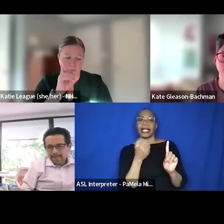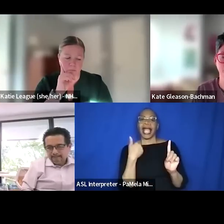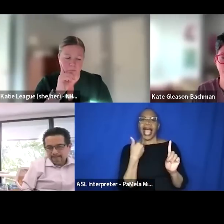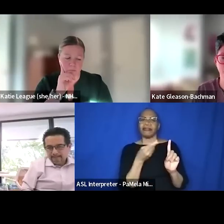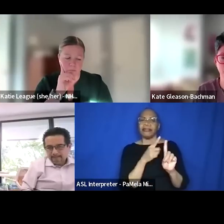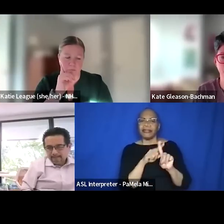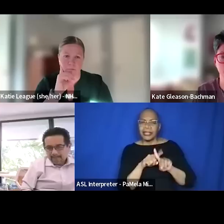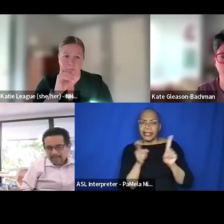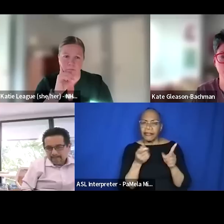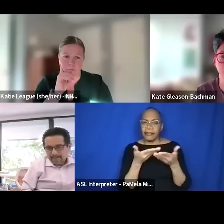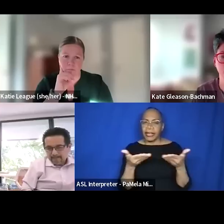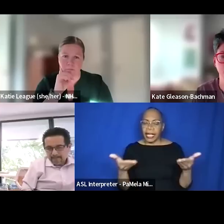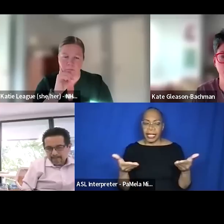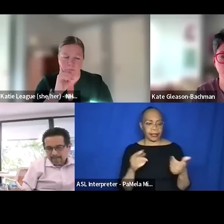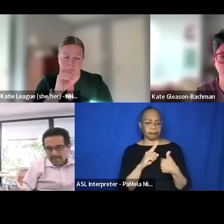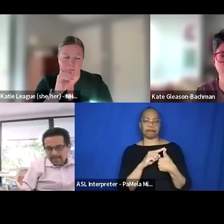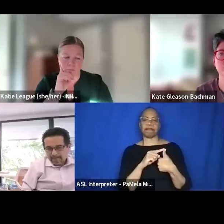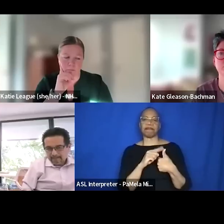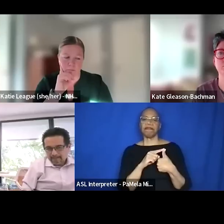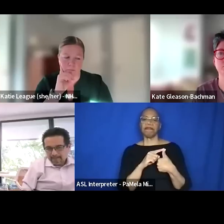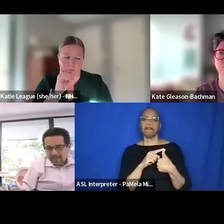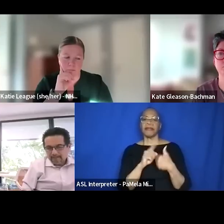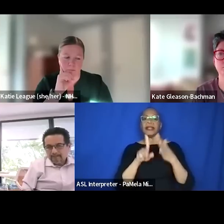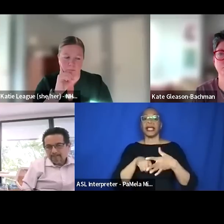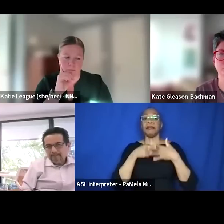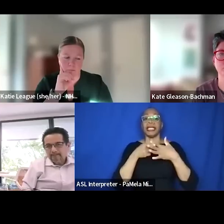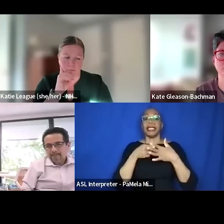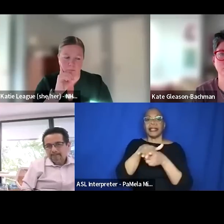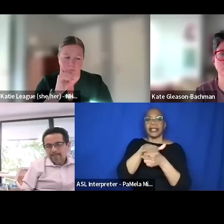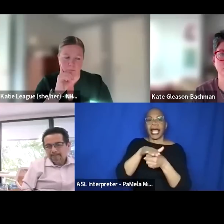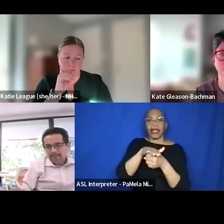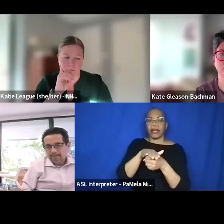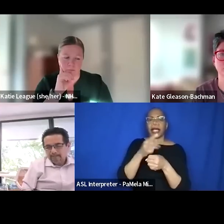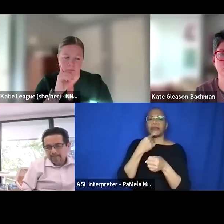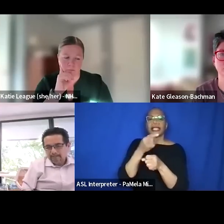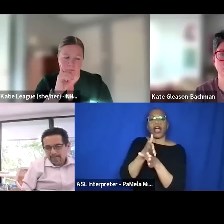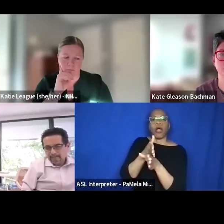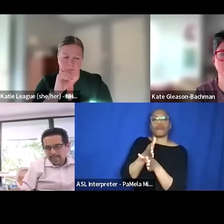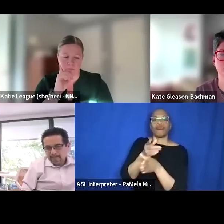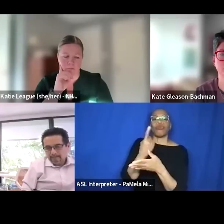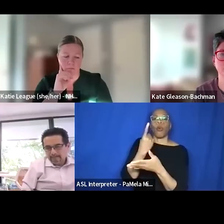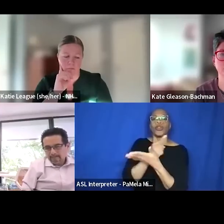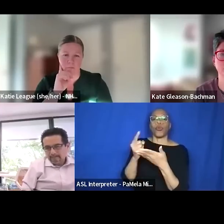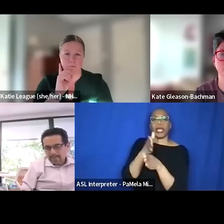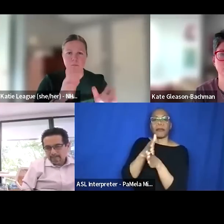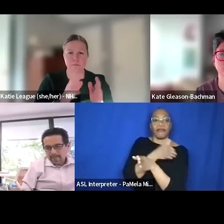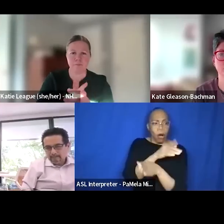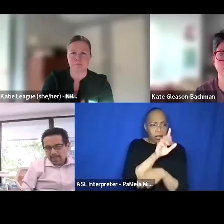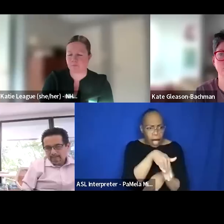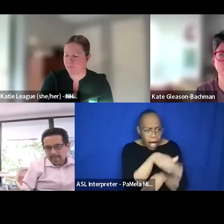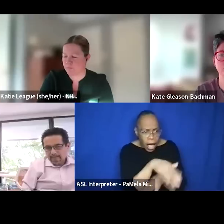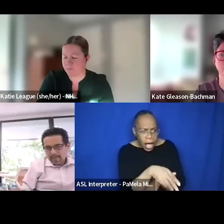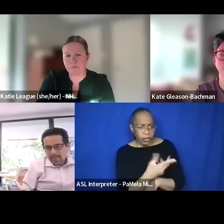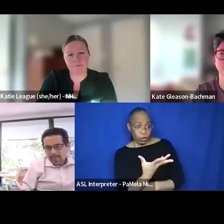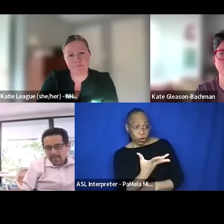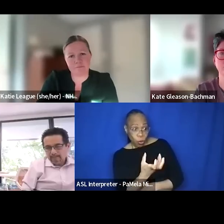things. They start the area like a week before. They start telling people, hey, would you like to be housed? They don't tell